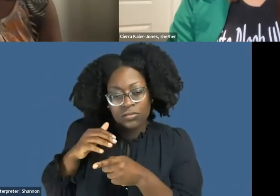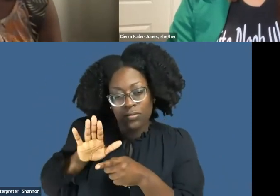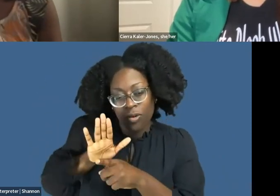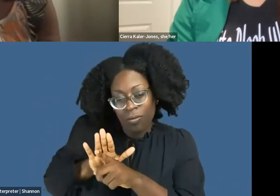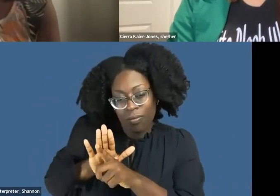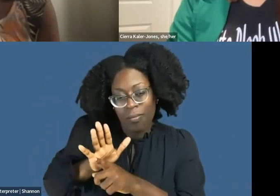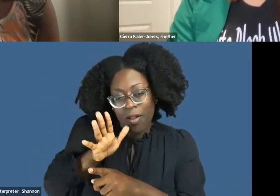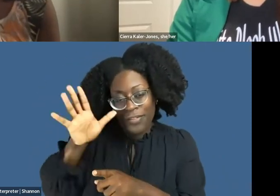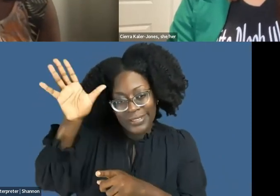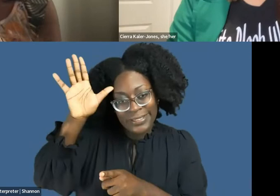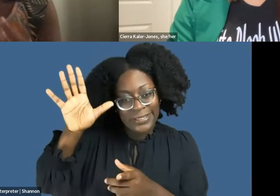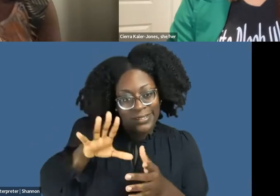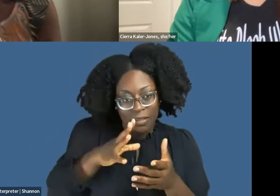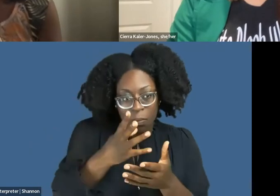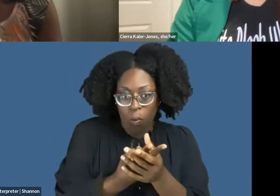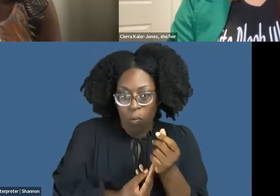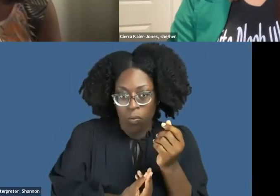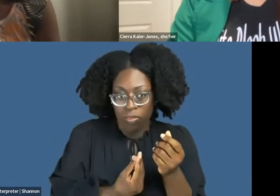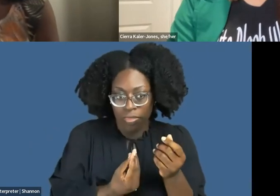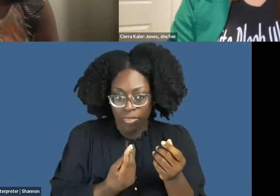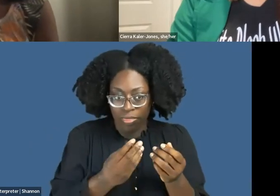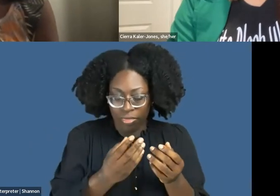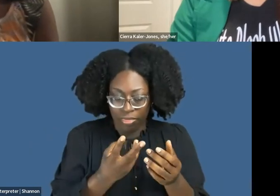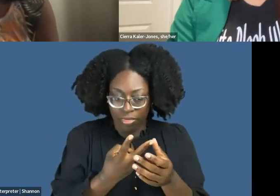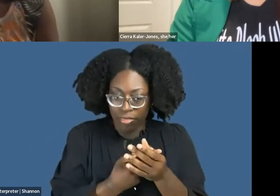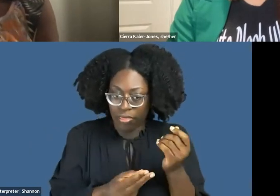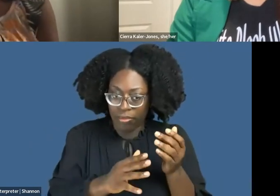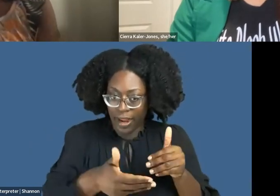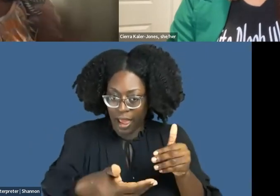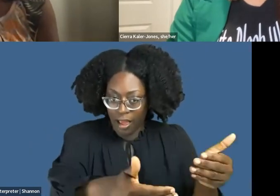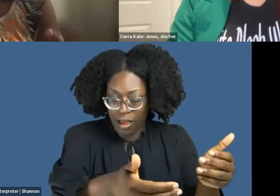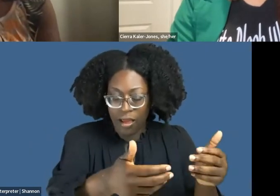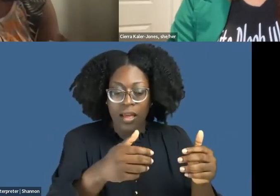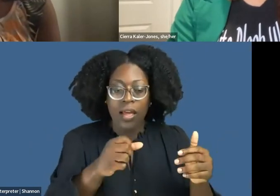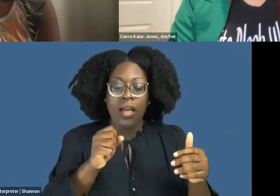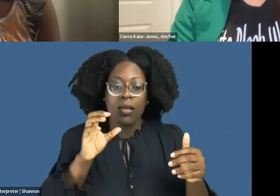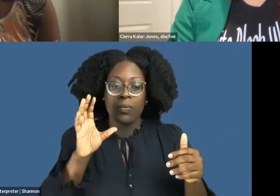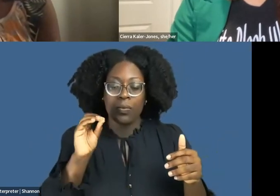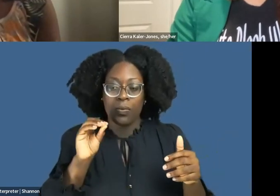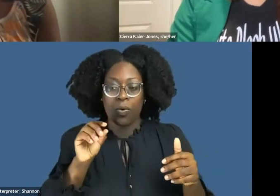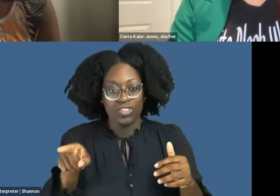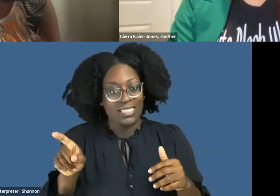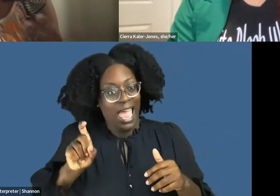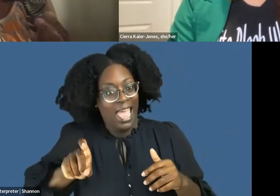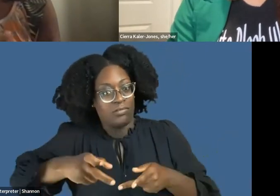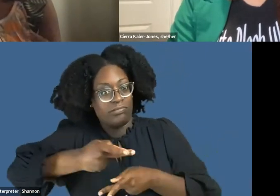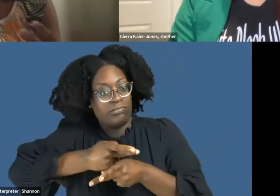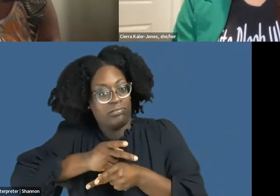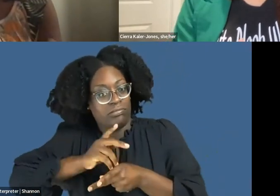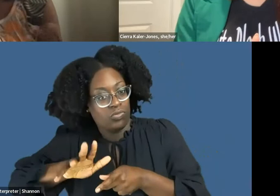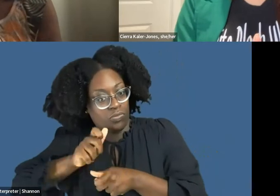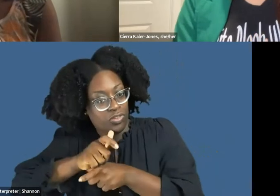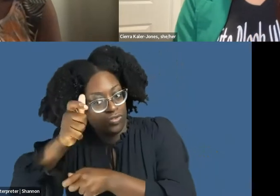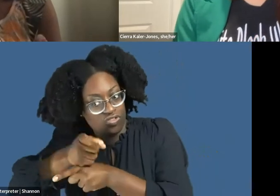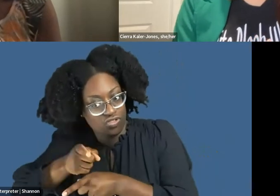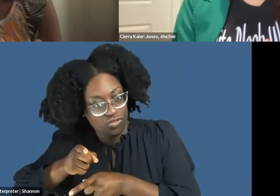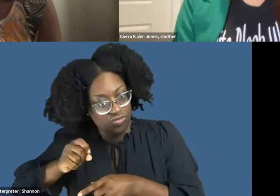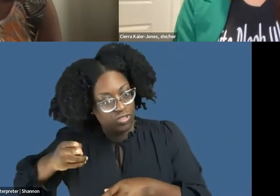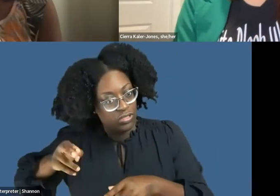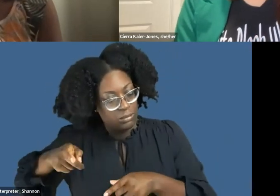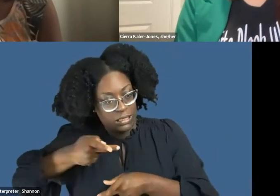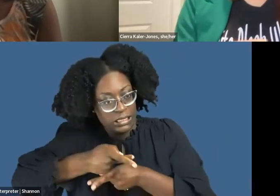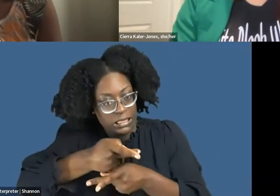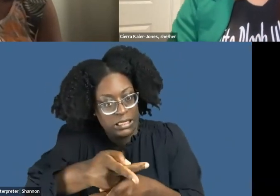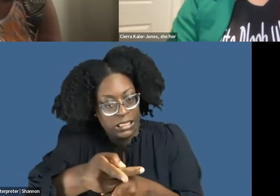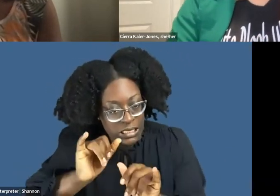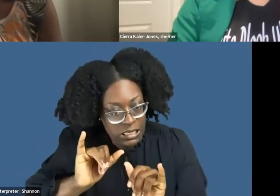to take up work to take care of her siblings. So it's during this point, we're talking like 1918, 1919, so the